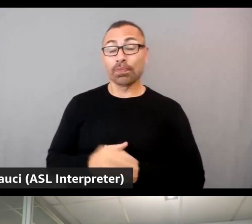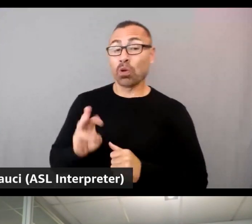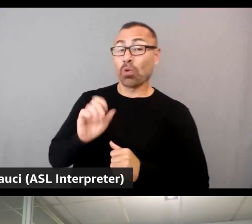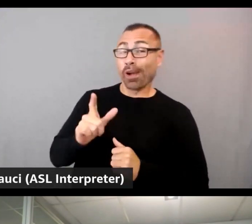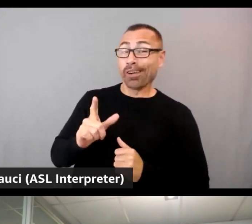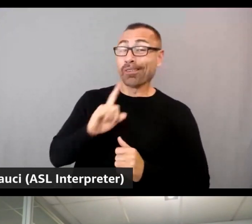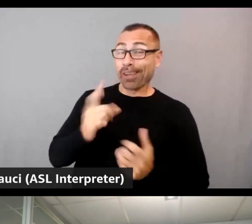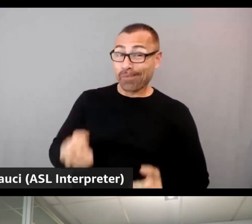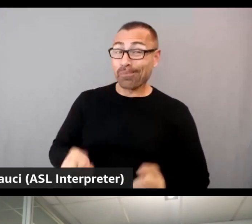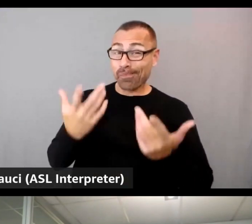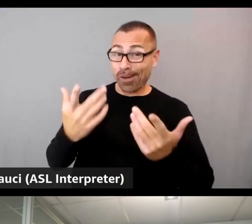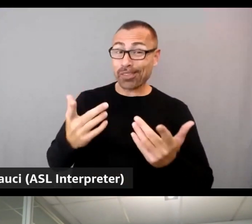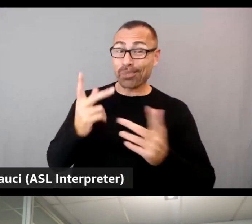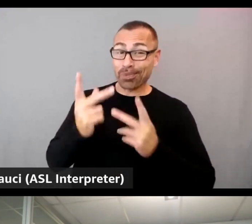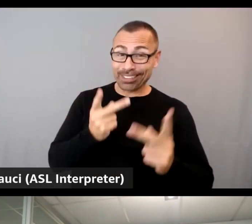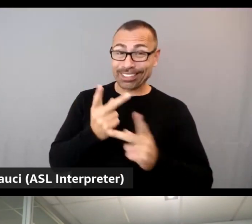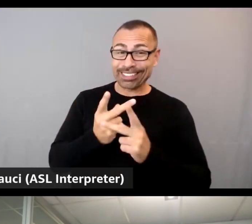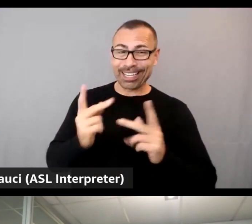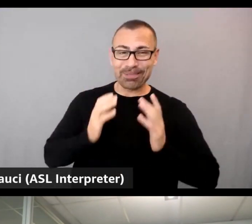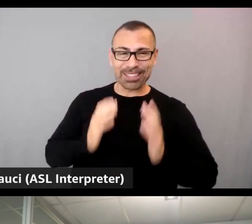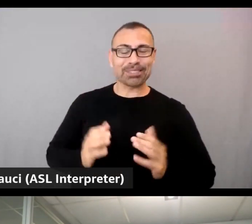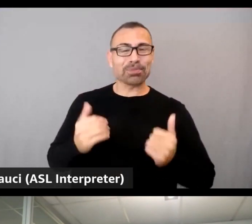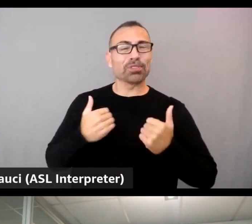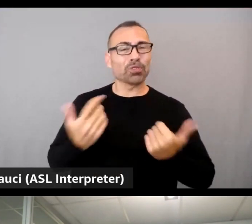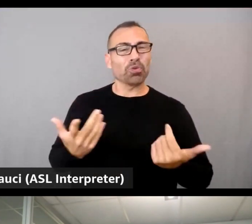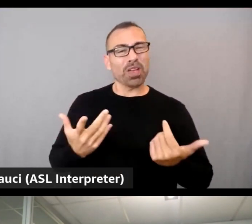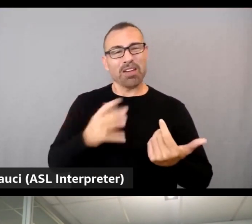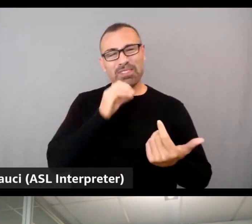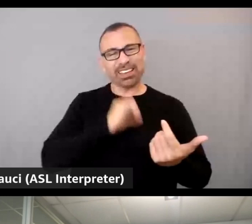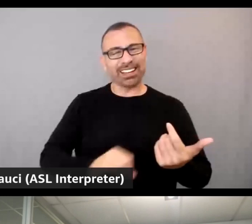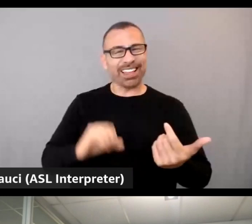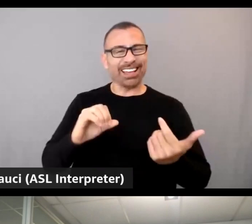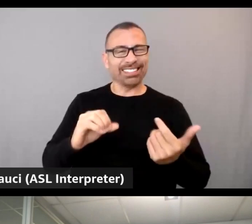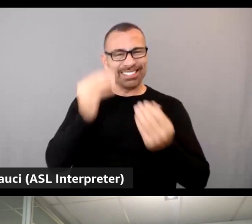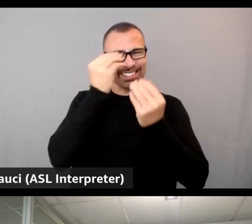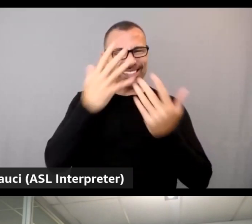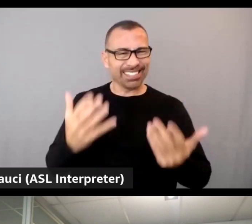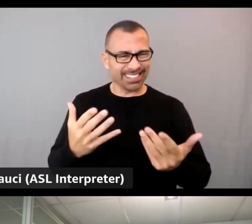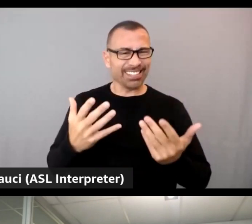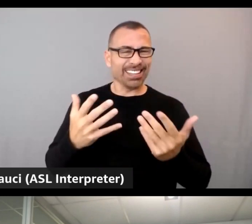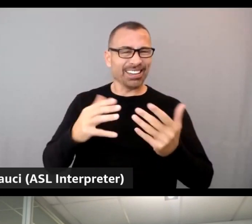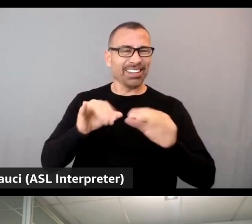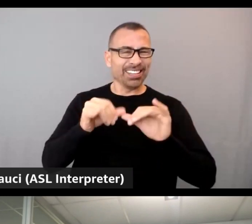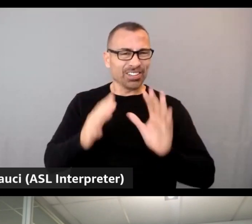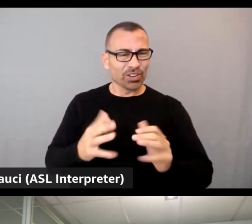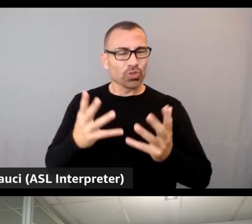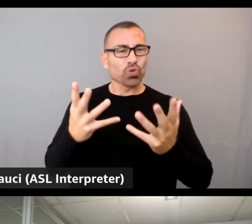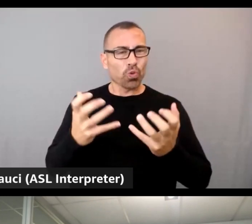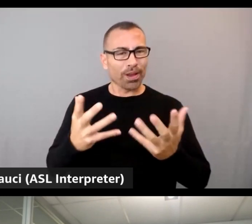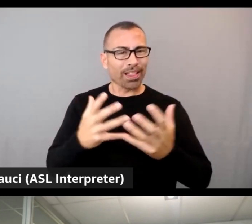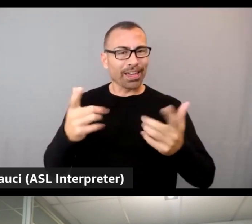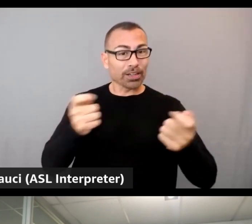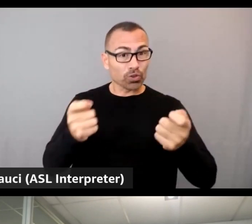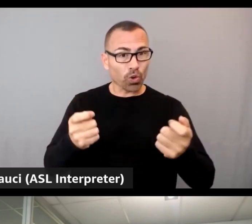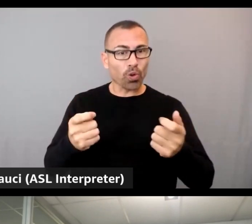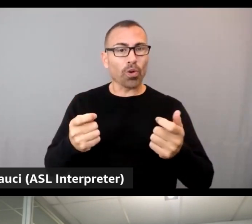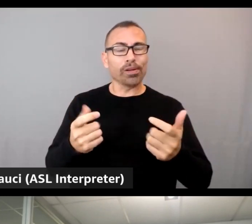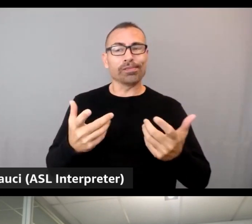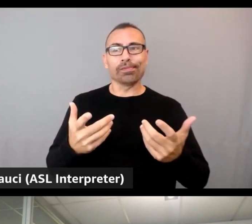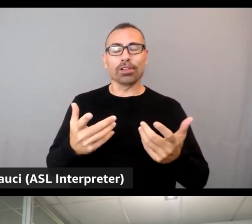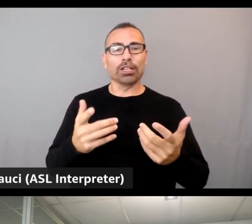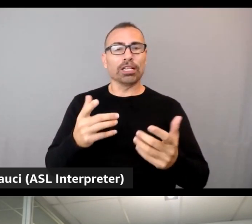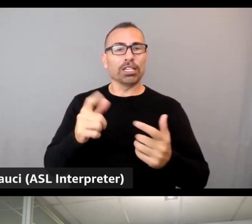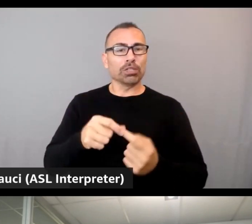customers for Glue. There's the classic data engineers who like to have a lot of control and like to manage their pipelines, and so we have